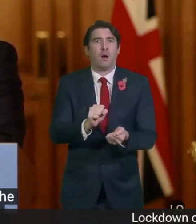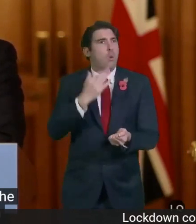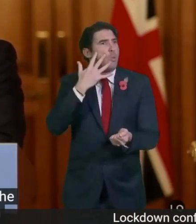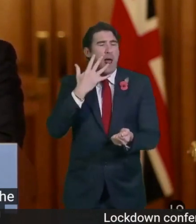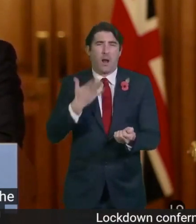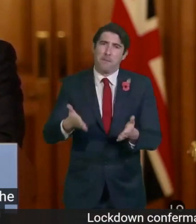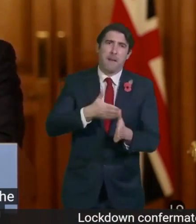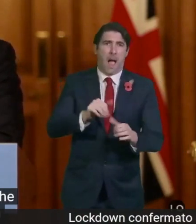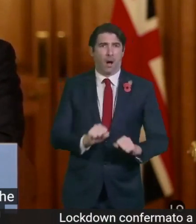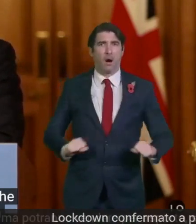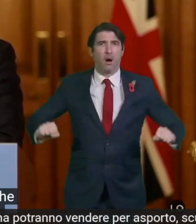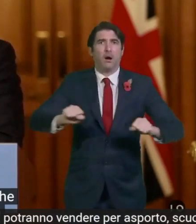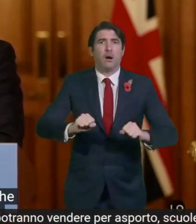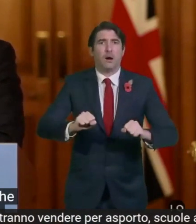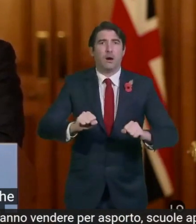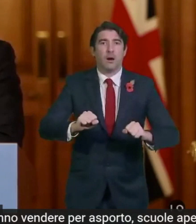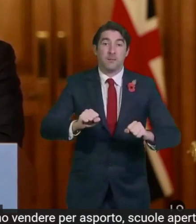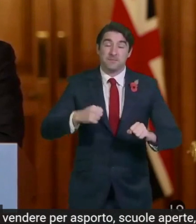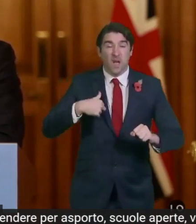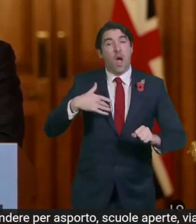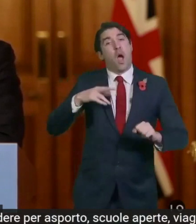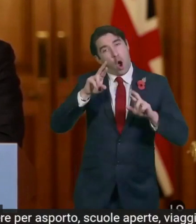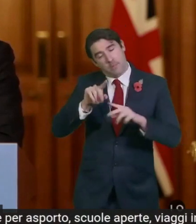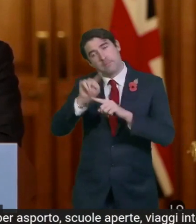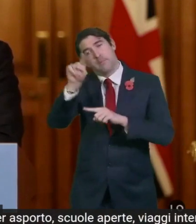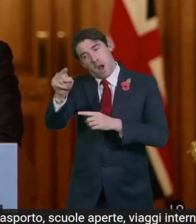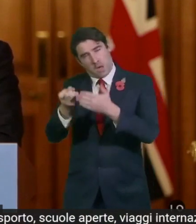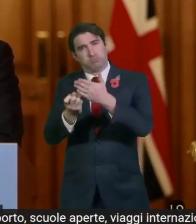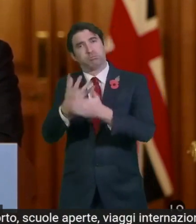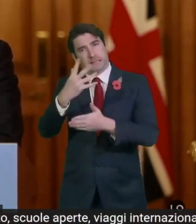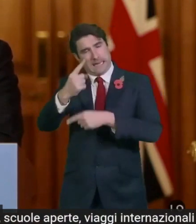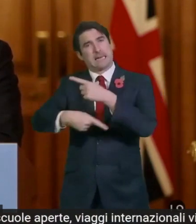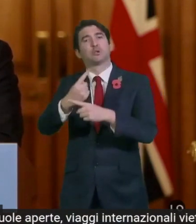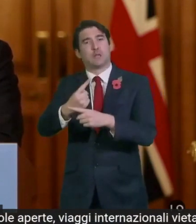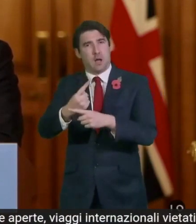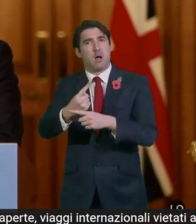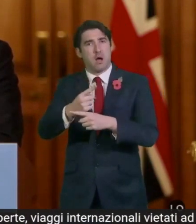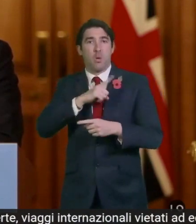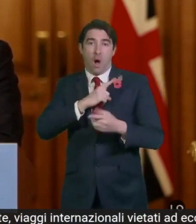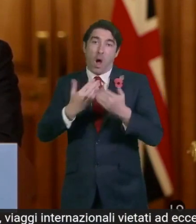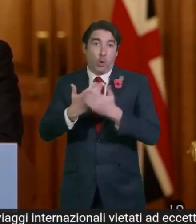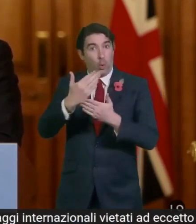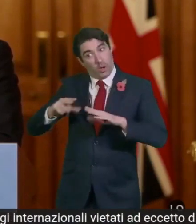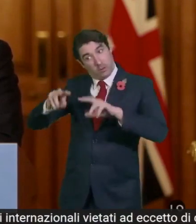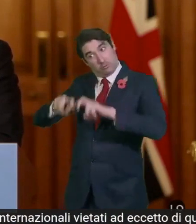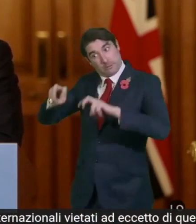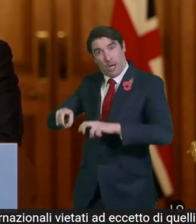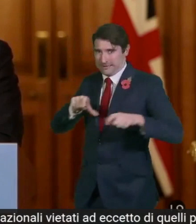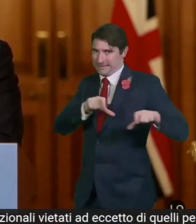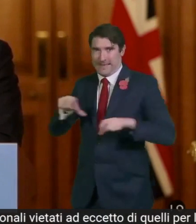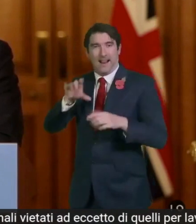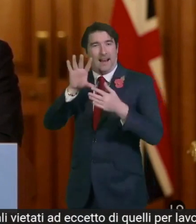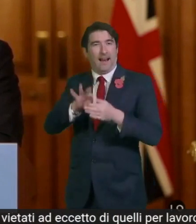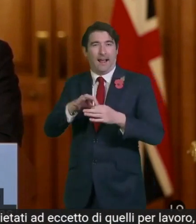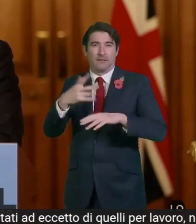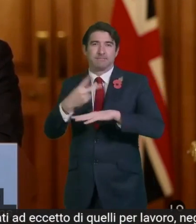of a vaccine in the first quarter of next year. We now have the immediate prospect of using many millions